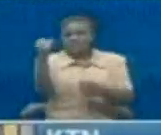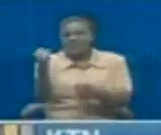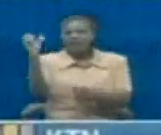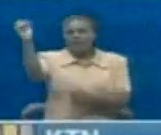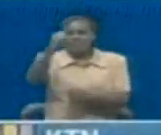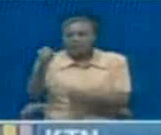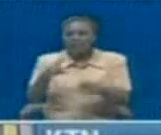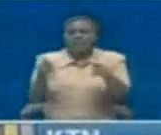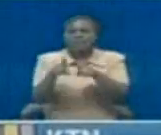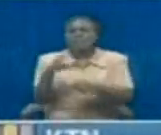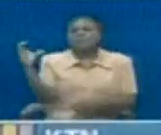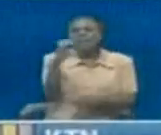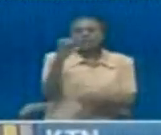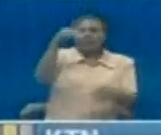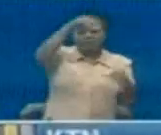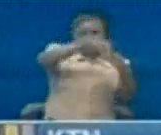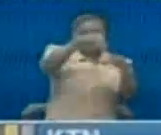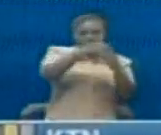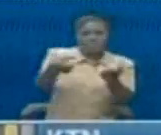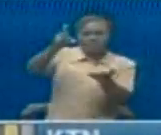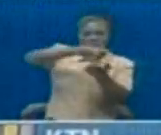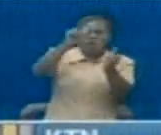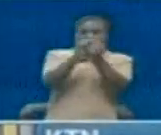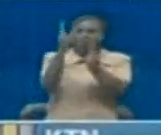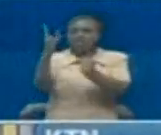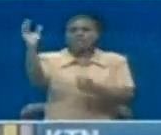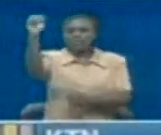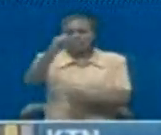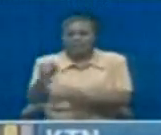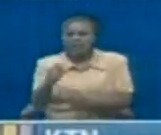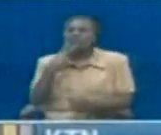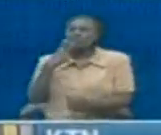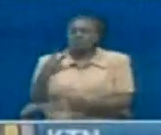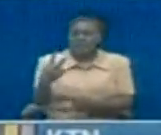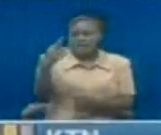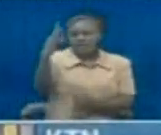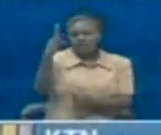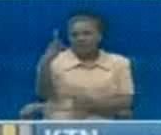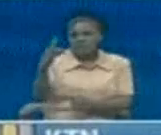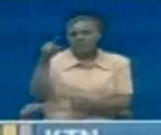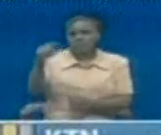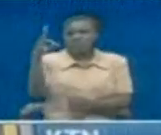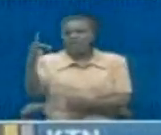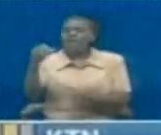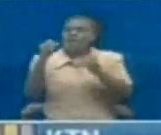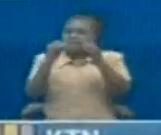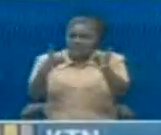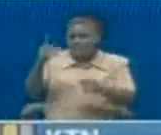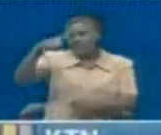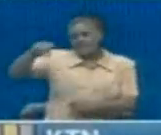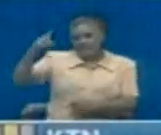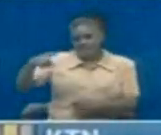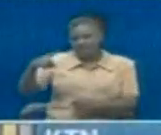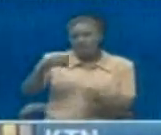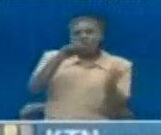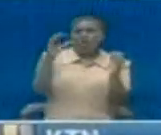shillings, while the total customer deposit increased by 14% to 203.3 billion shillings. Now, if successful,